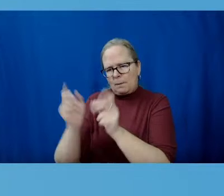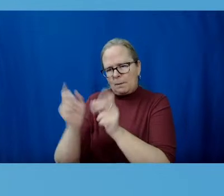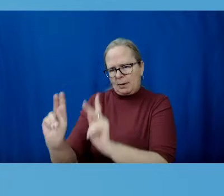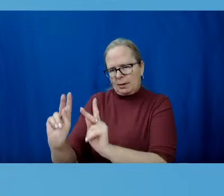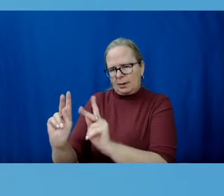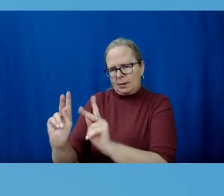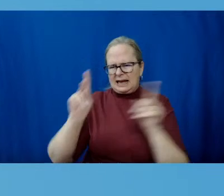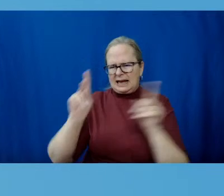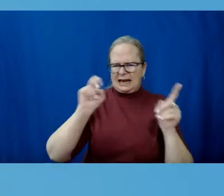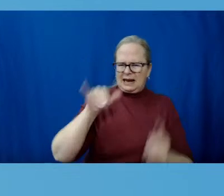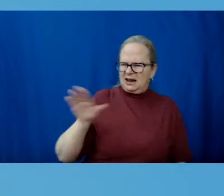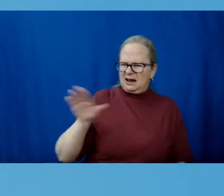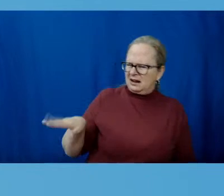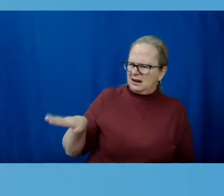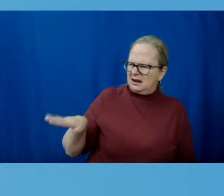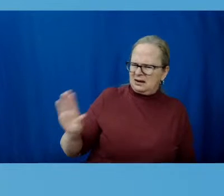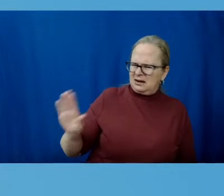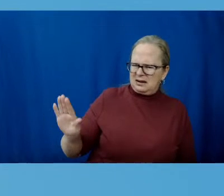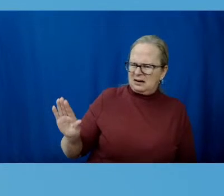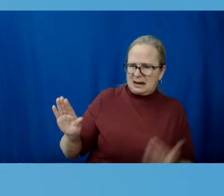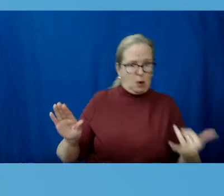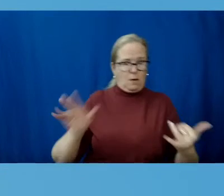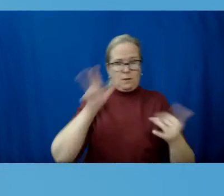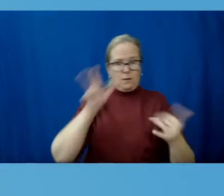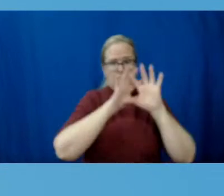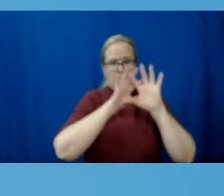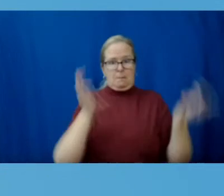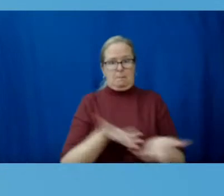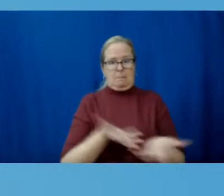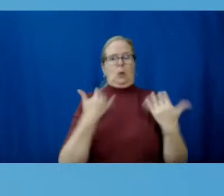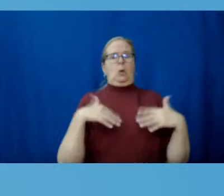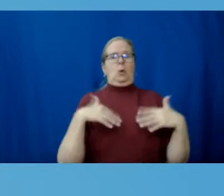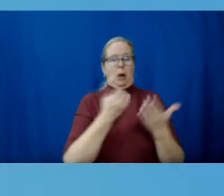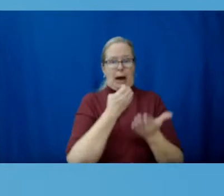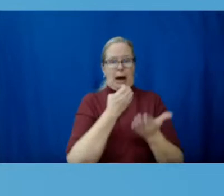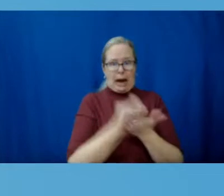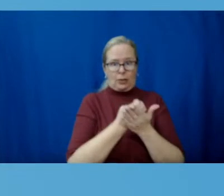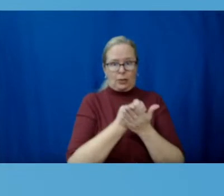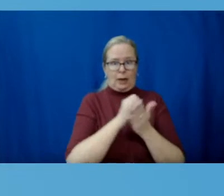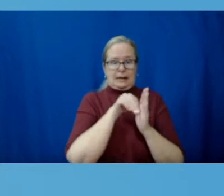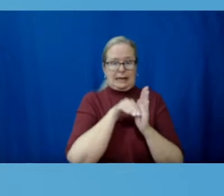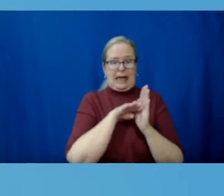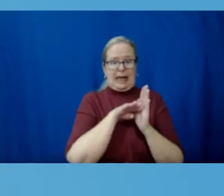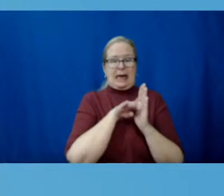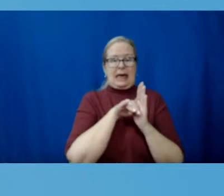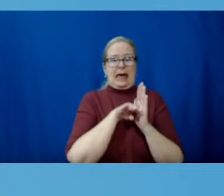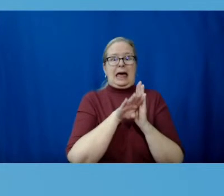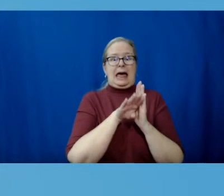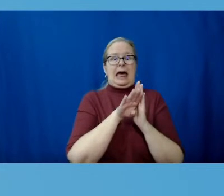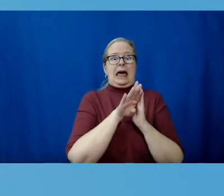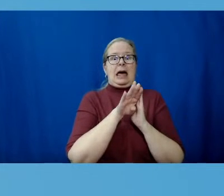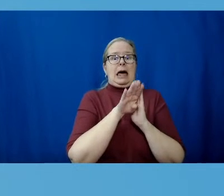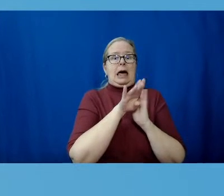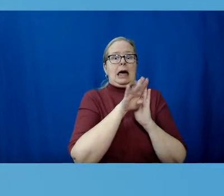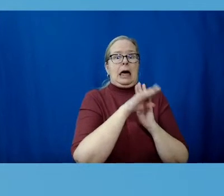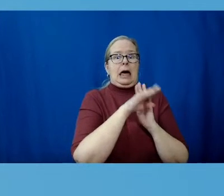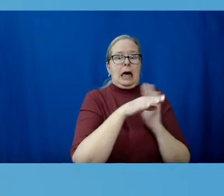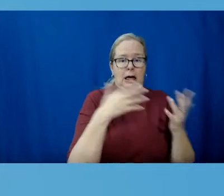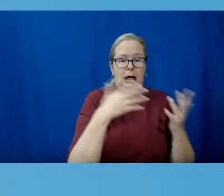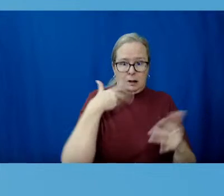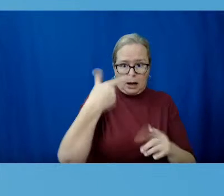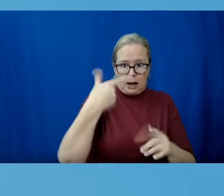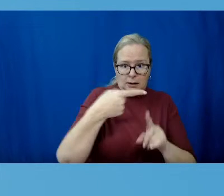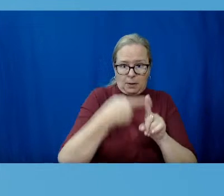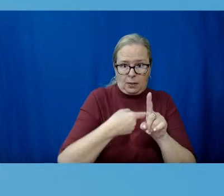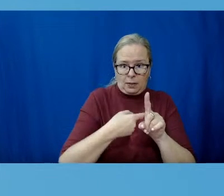He's really focused on that. We'll see the budget next month in terms of maybe a balanced budget. But when it comes to the pandemic, he just wants this thing